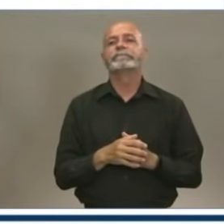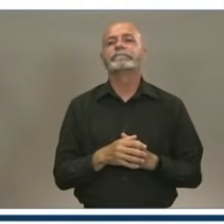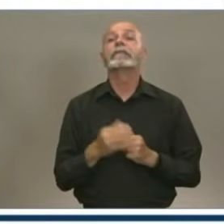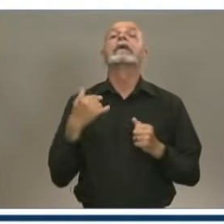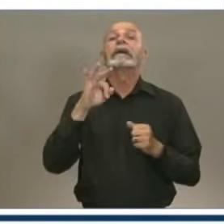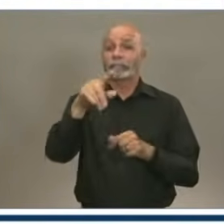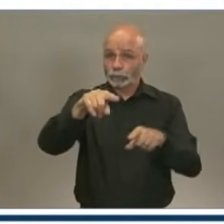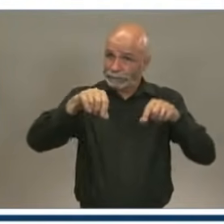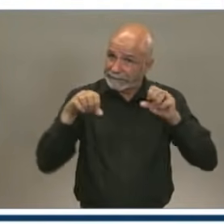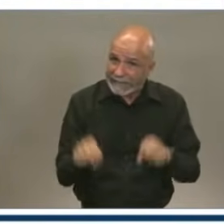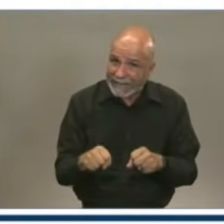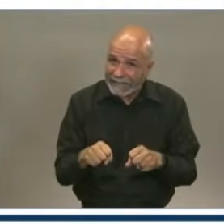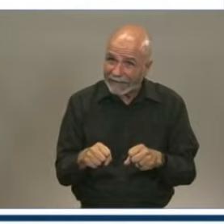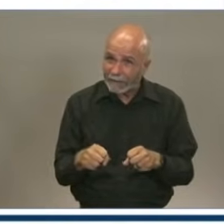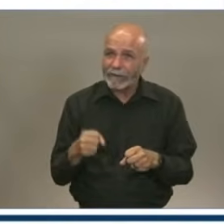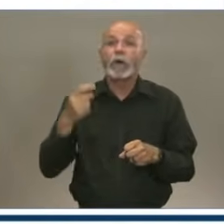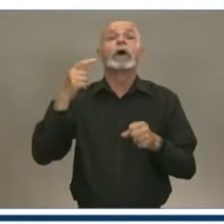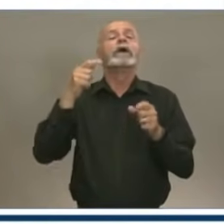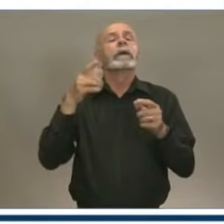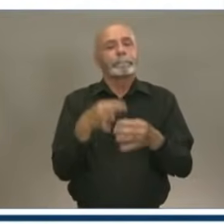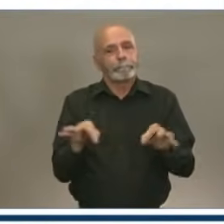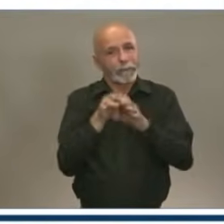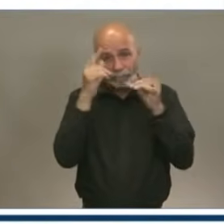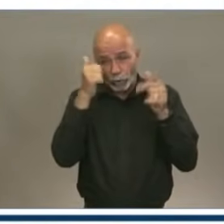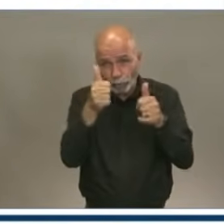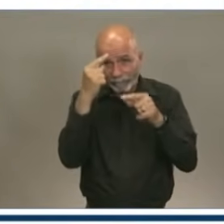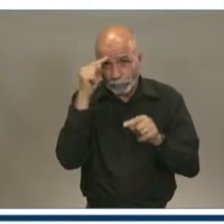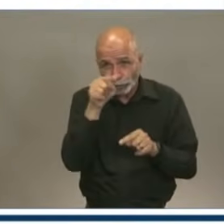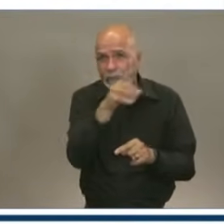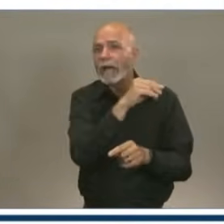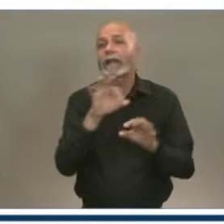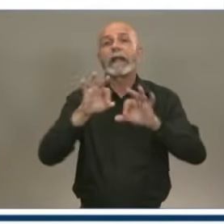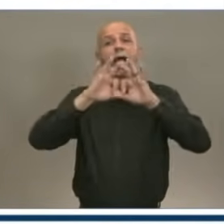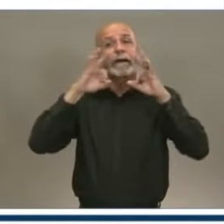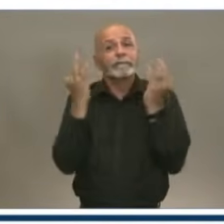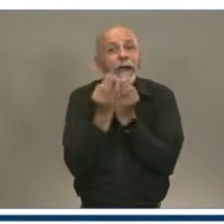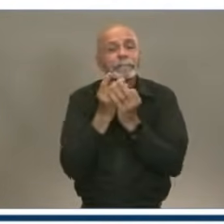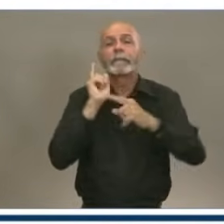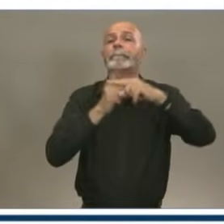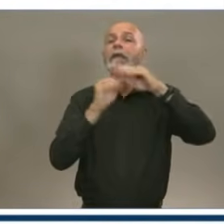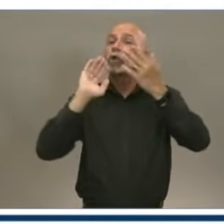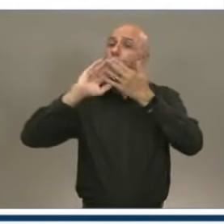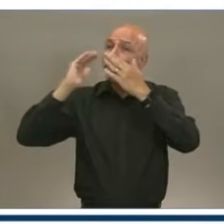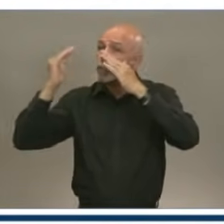this for yourself, your family, and your community. We are better when we work together.